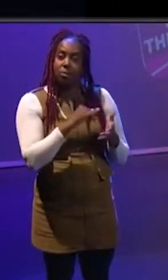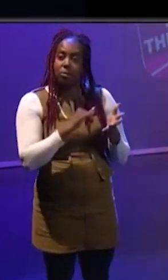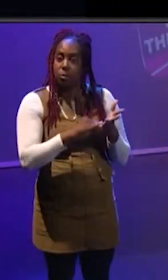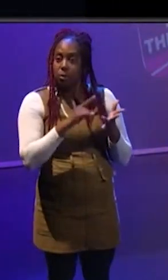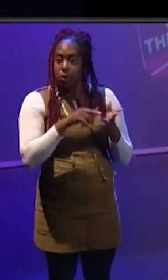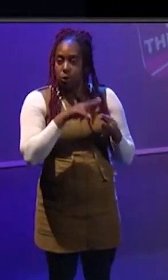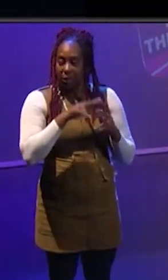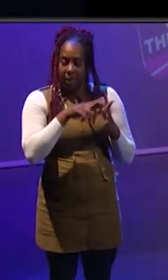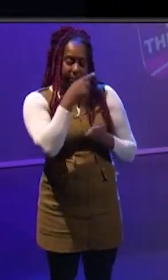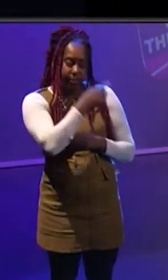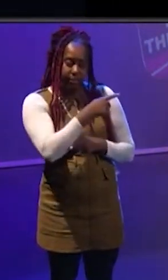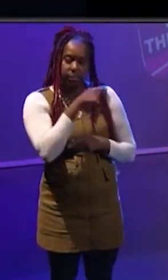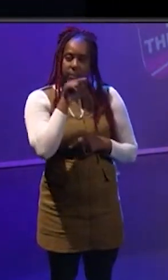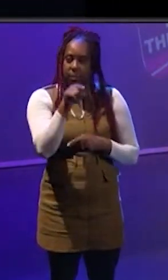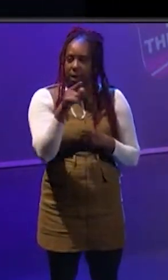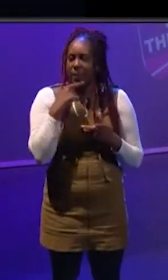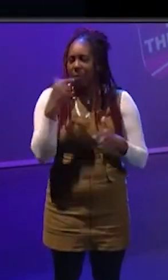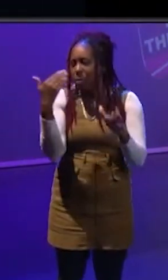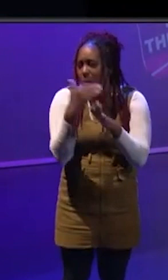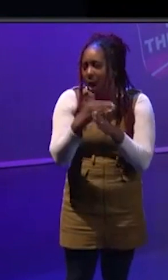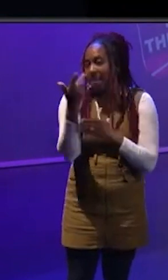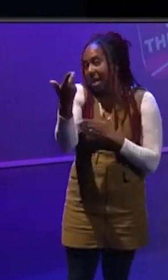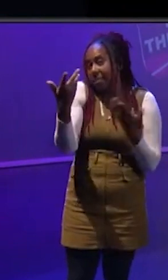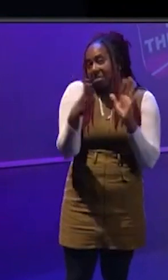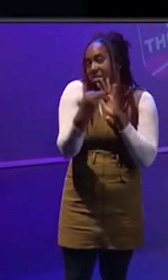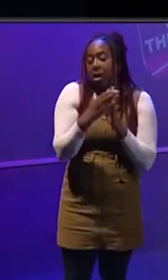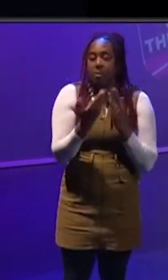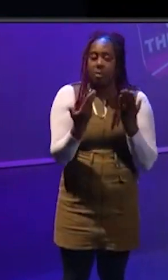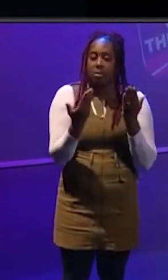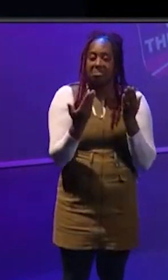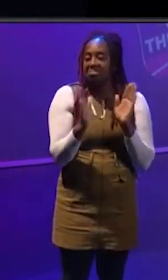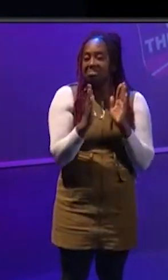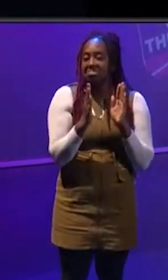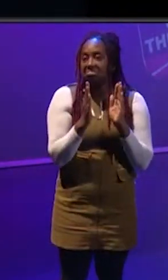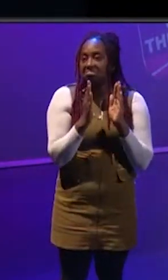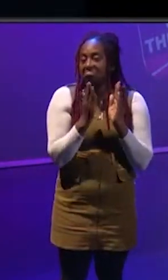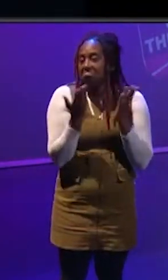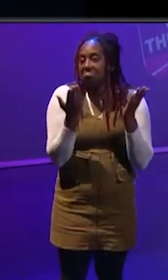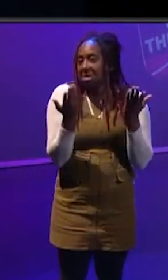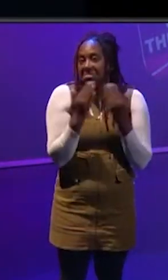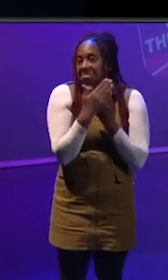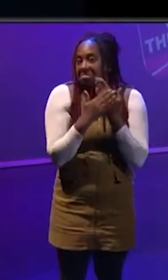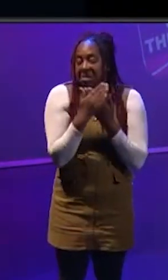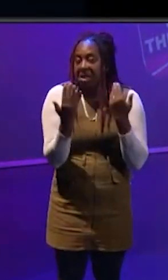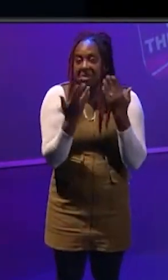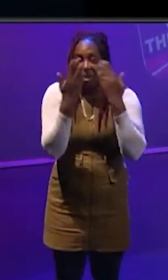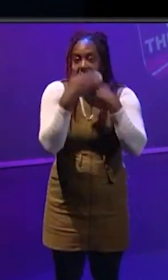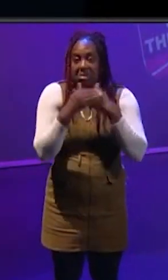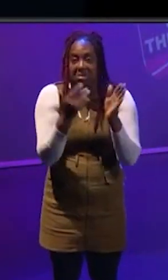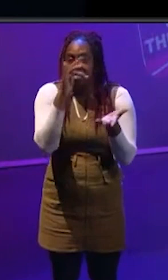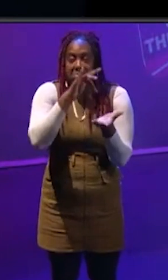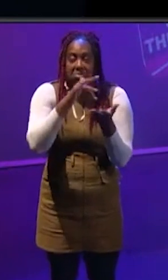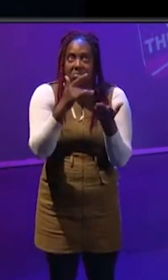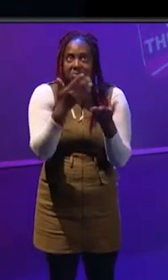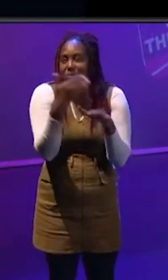freelance, you subsidize it by working the Saturday job on the box office or front of house in the evenings or